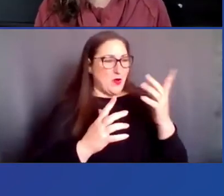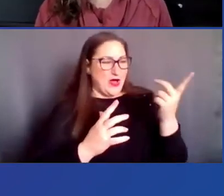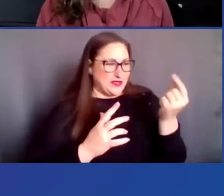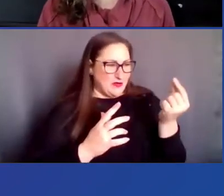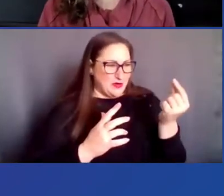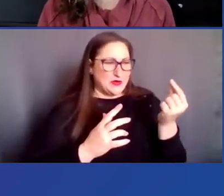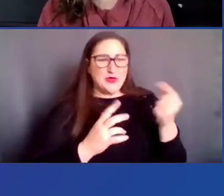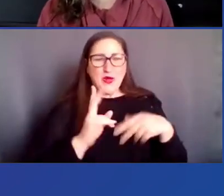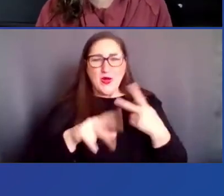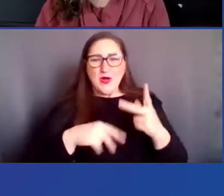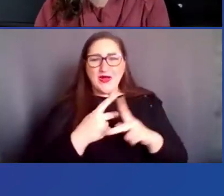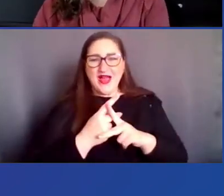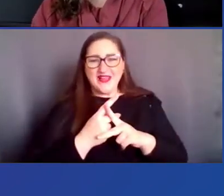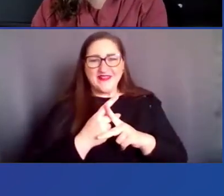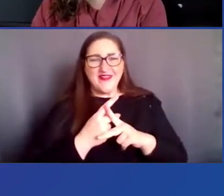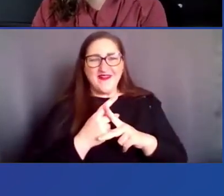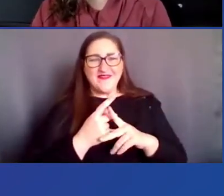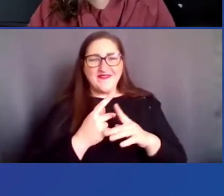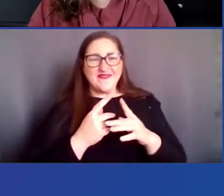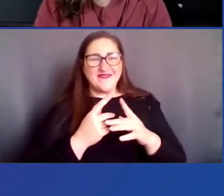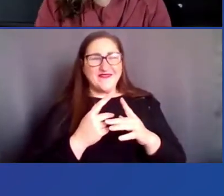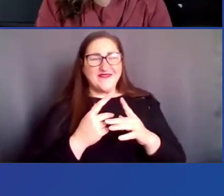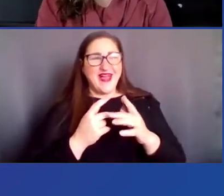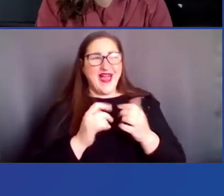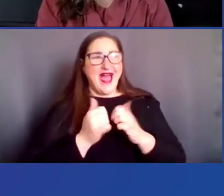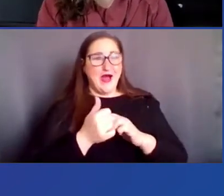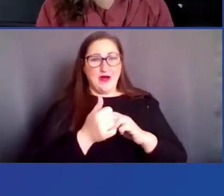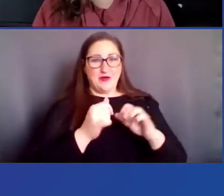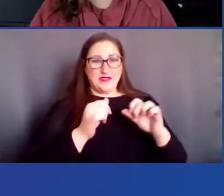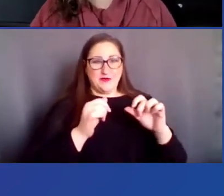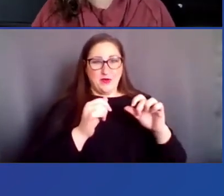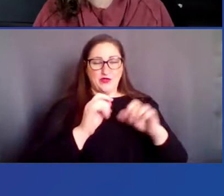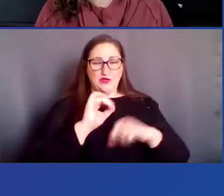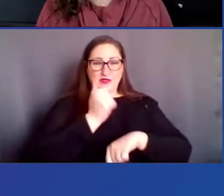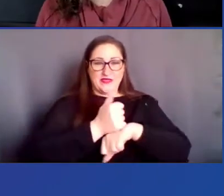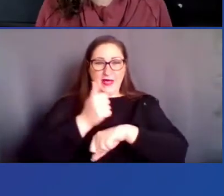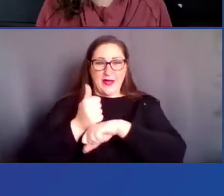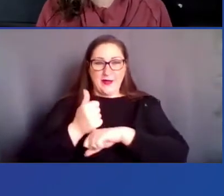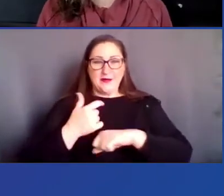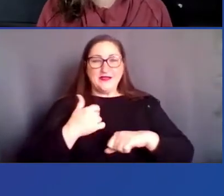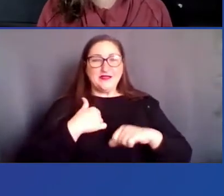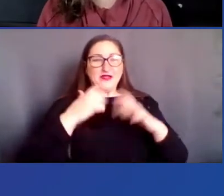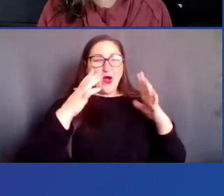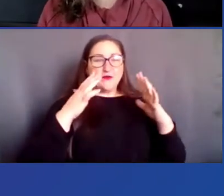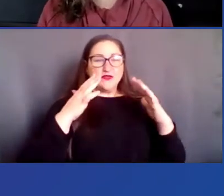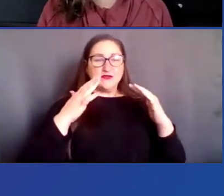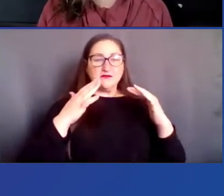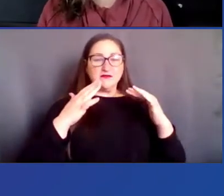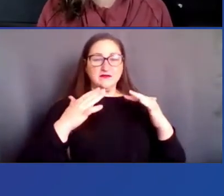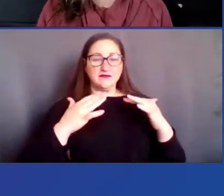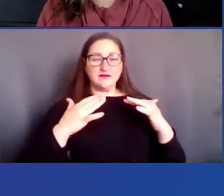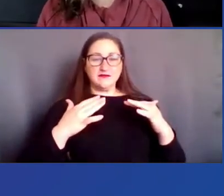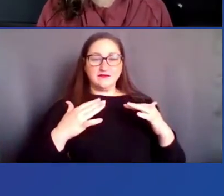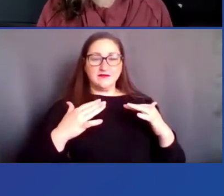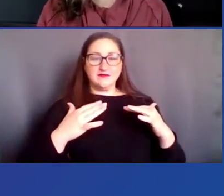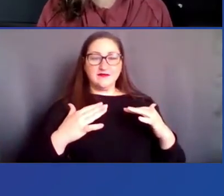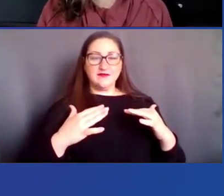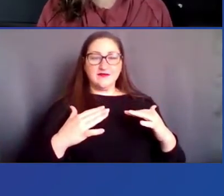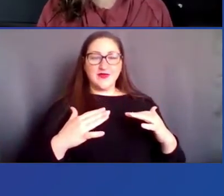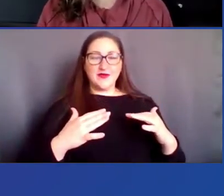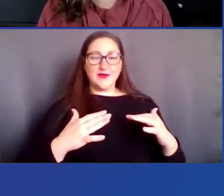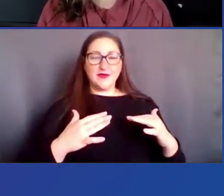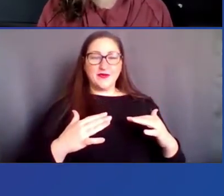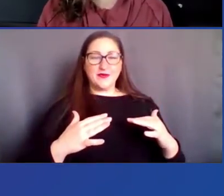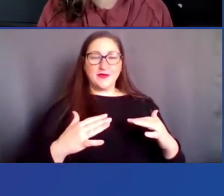the kind of positioning of things. So I'm calming myself down. And but I'd